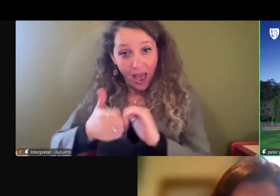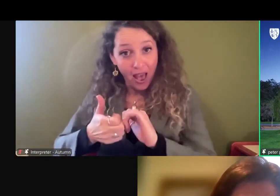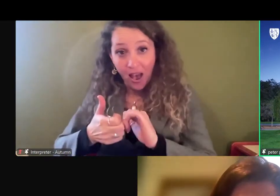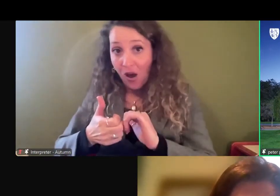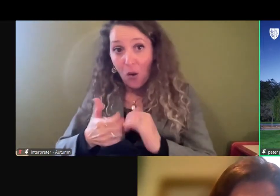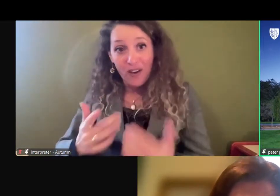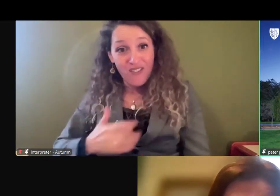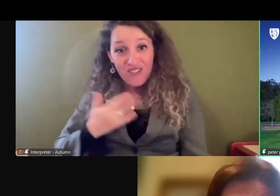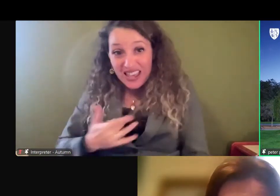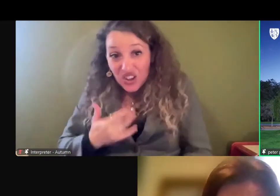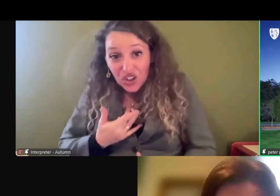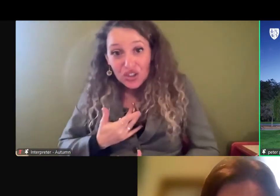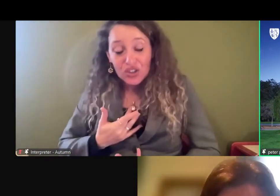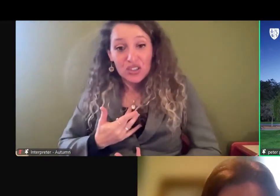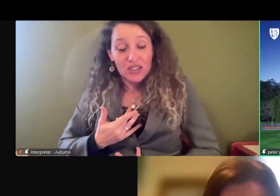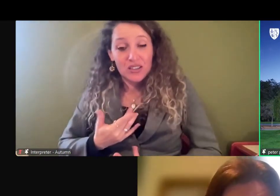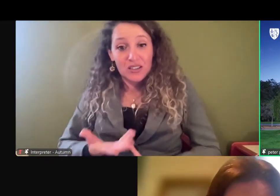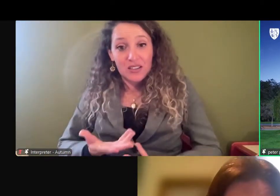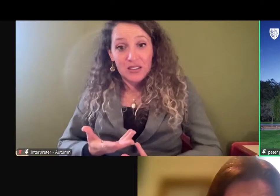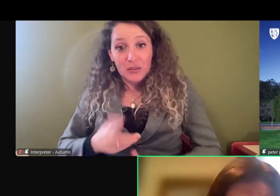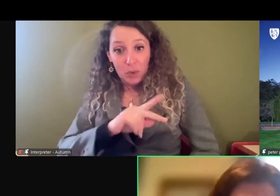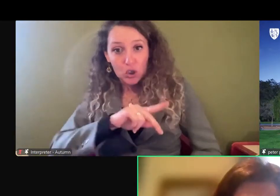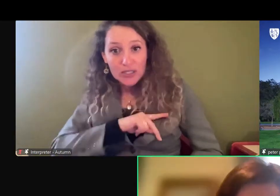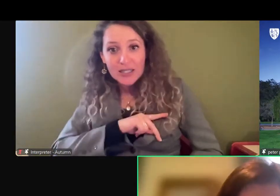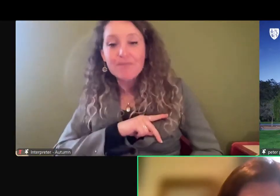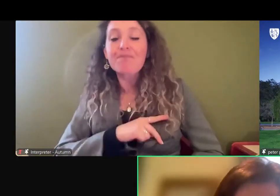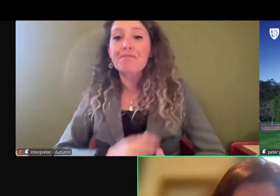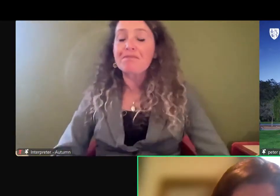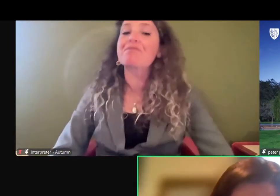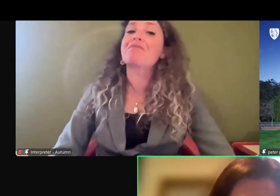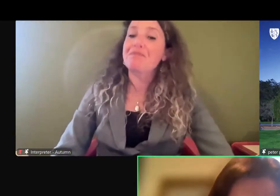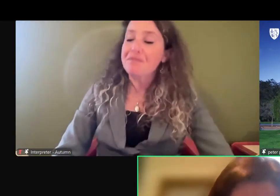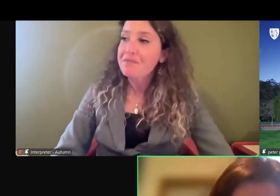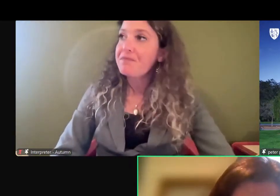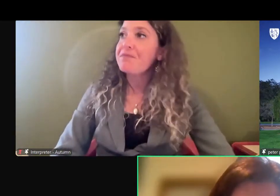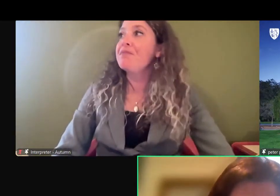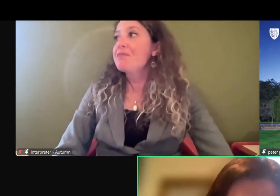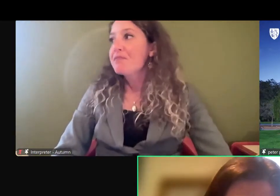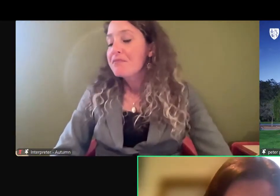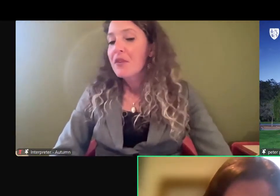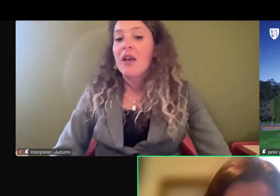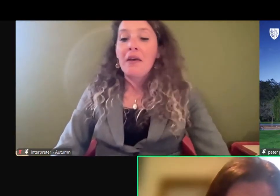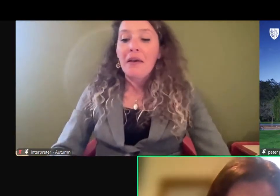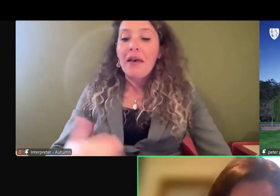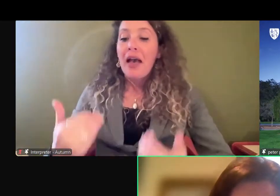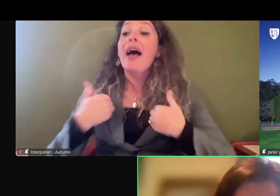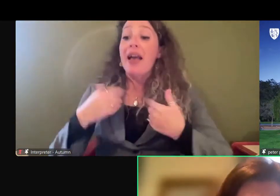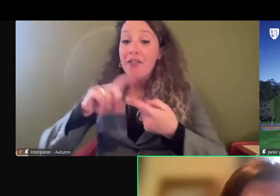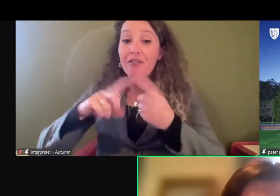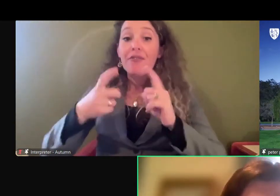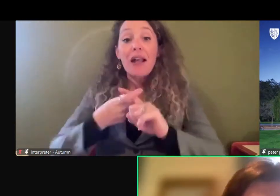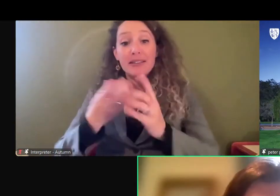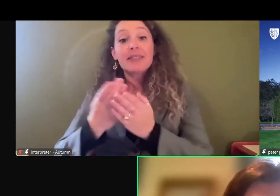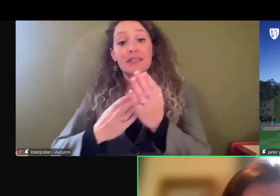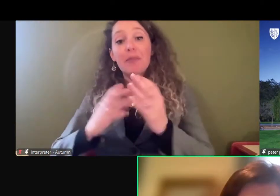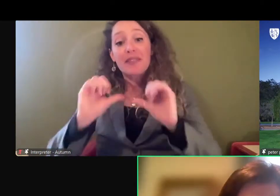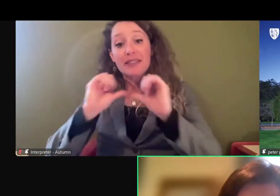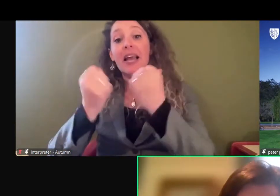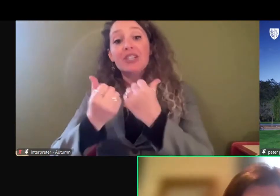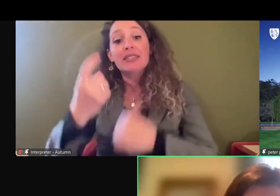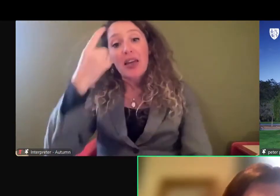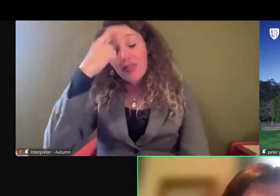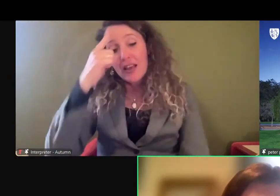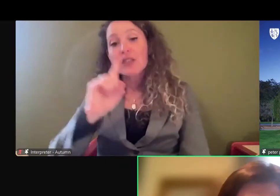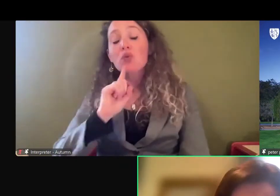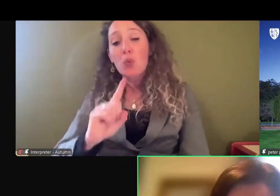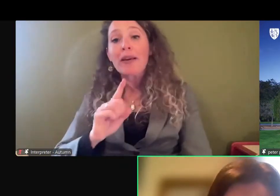this feels to them personally? I do have friends in some of these agencies, and I think it's